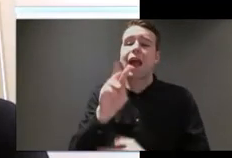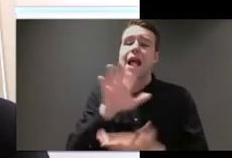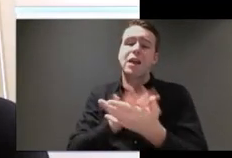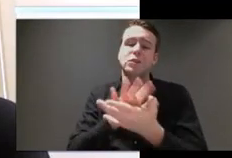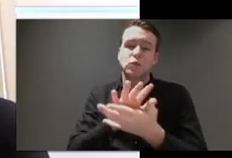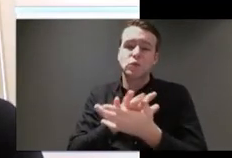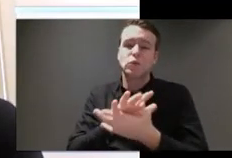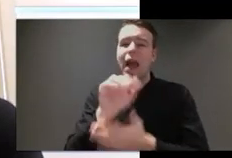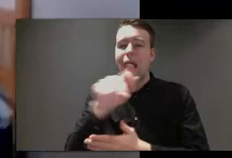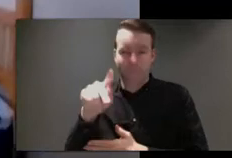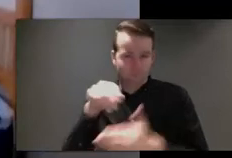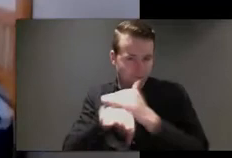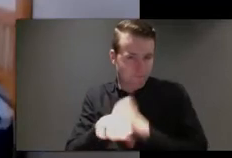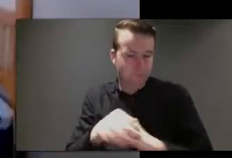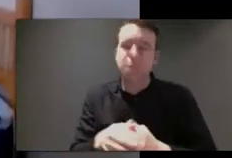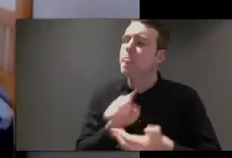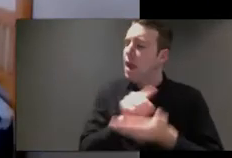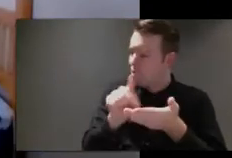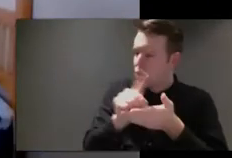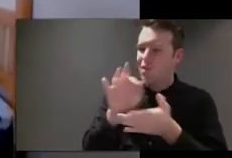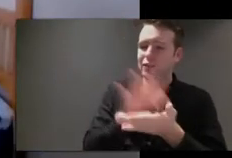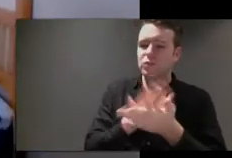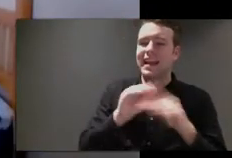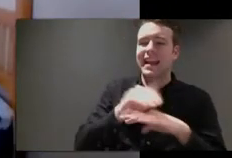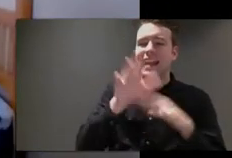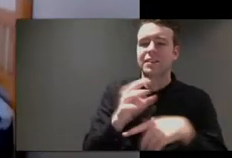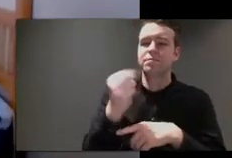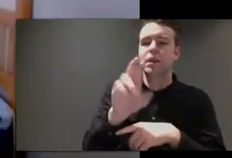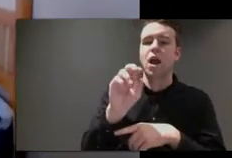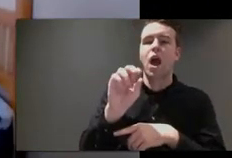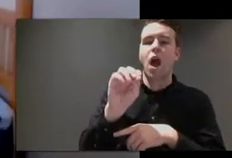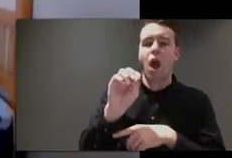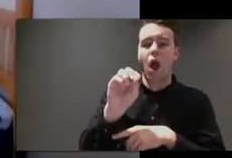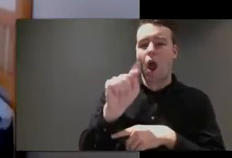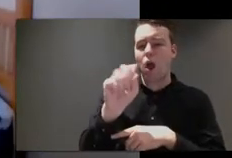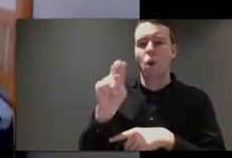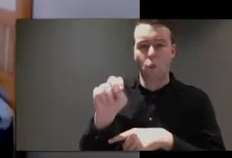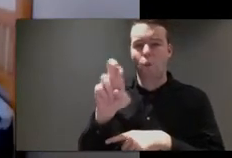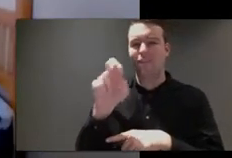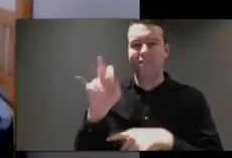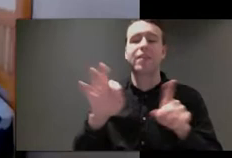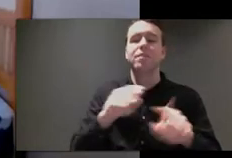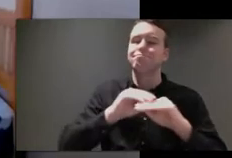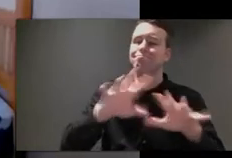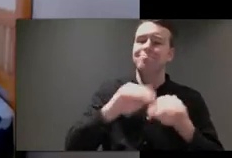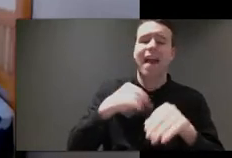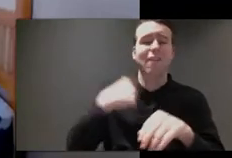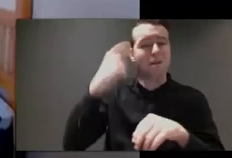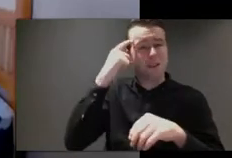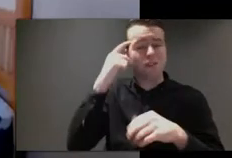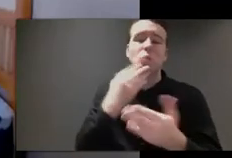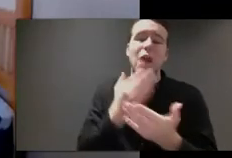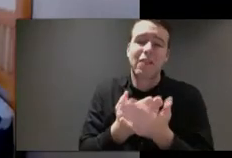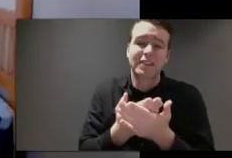app. Every week, one of our school counselors, Mr. Autumnreath, offers a Mindful Monday session that promotes mental wellness for